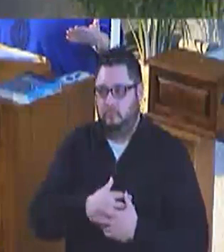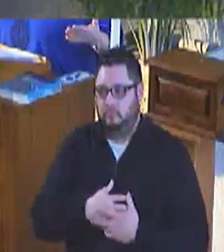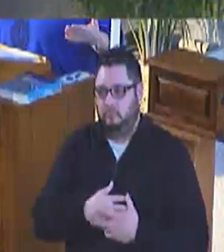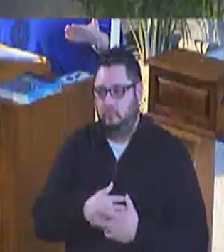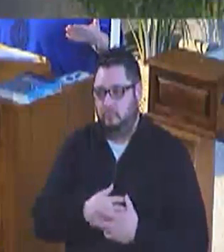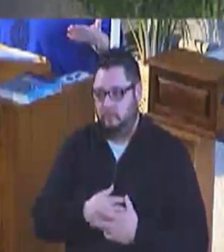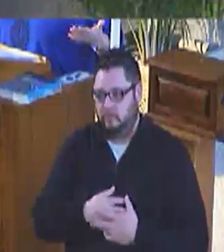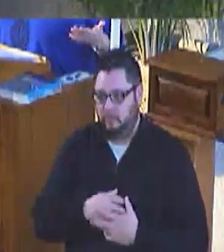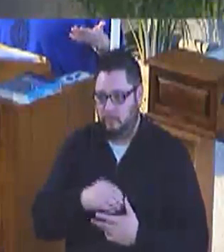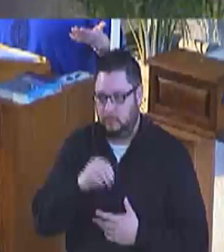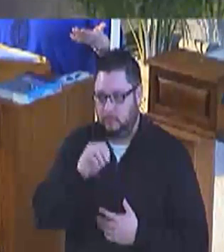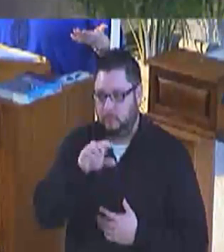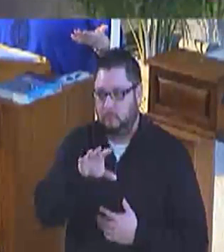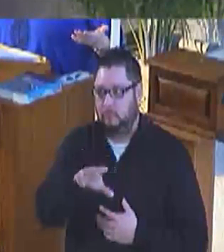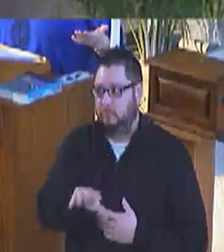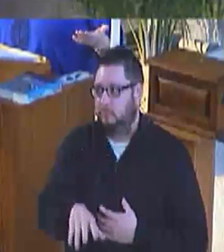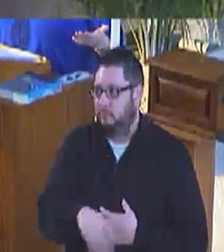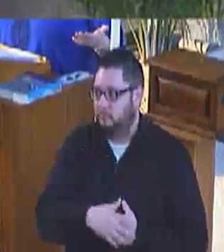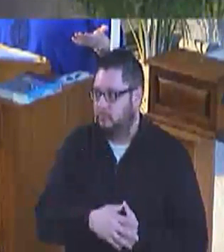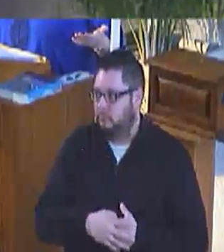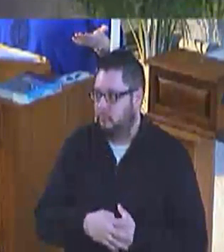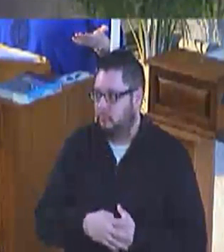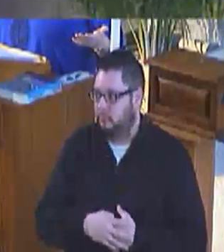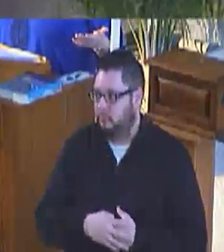Breathe it out.